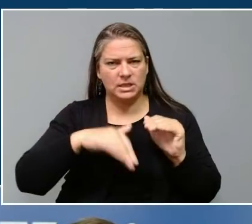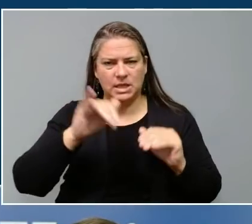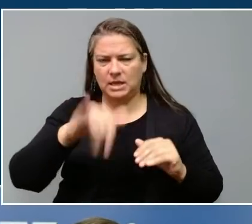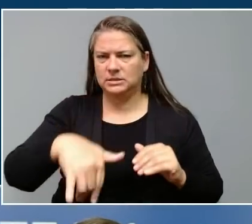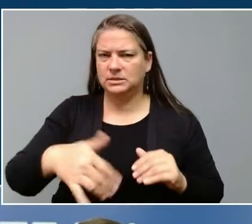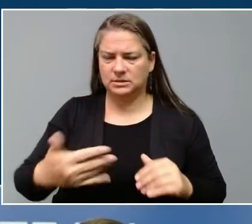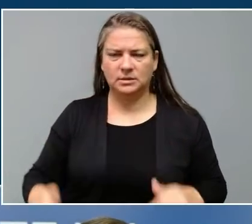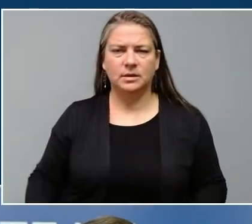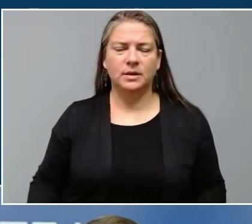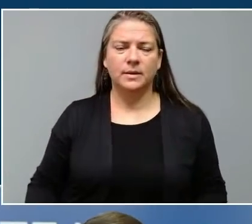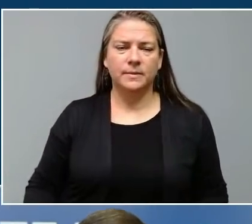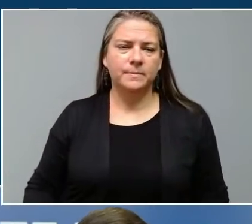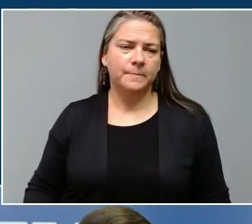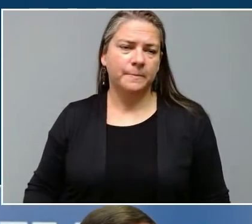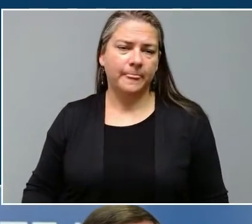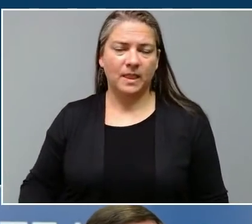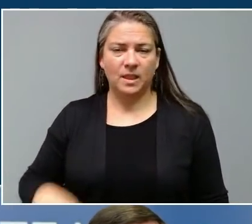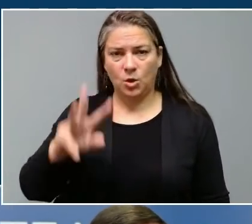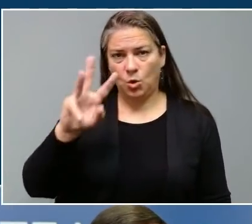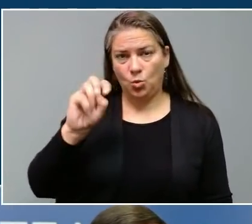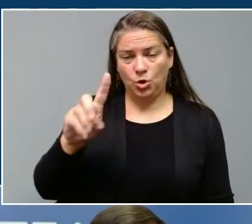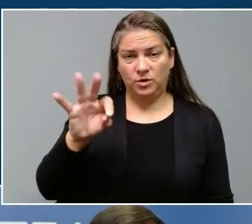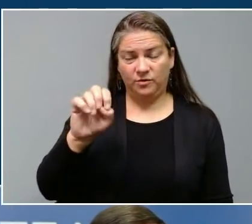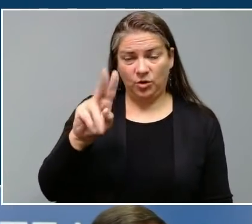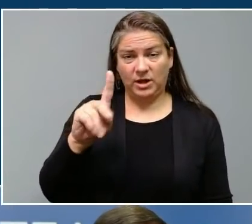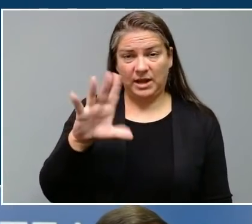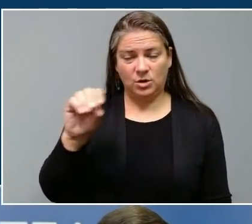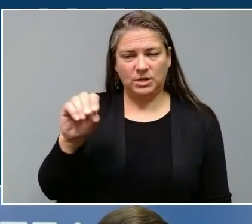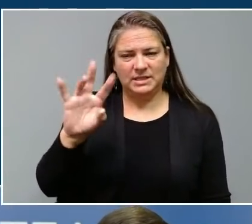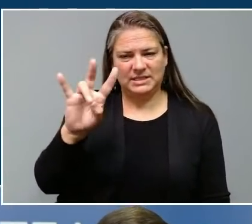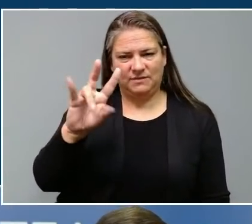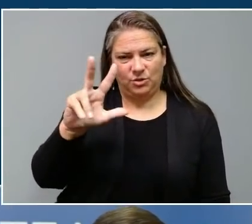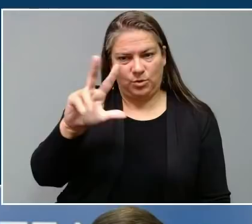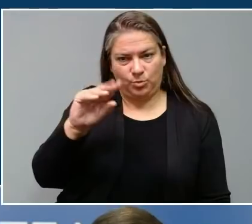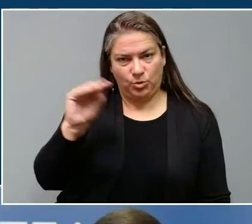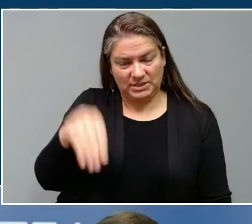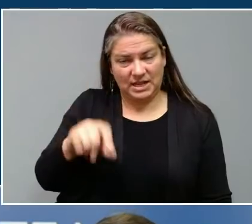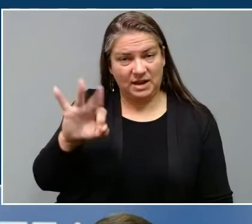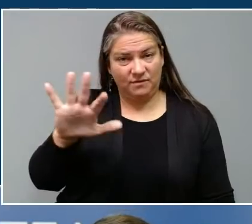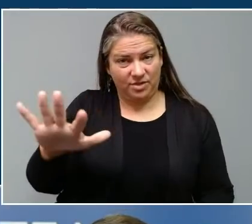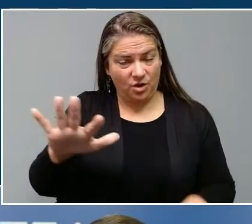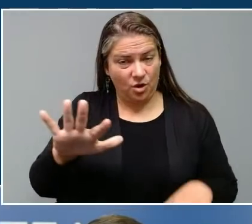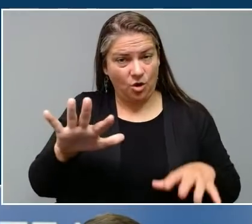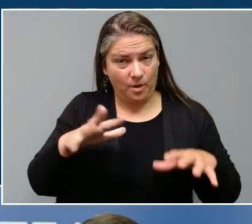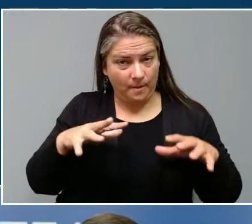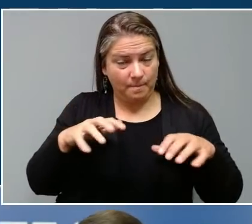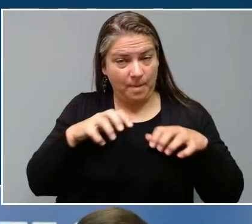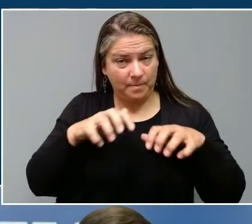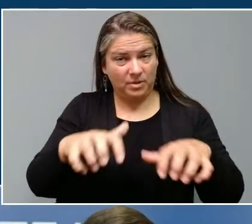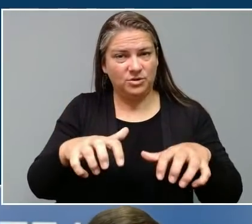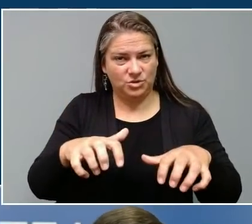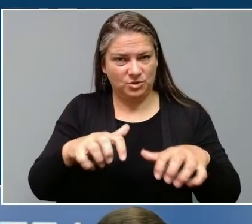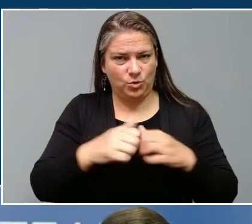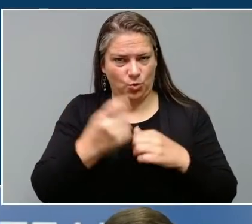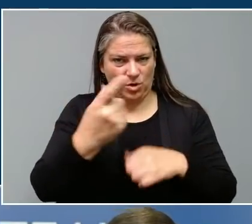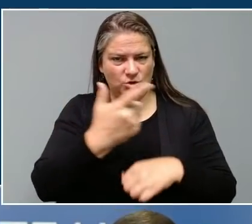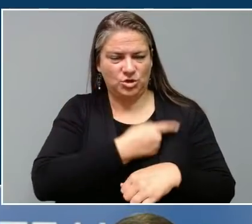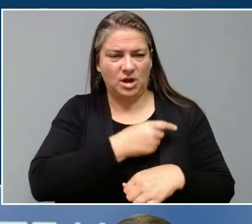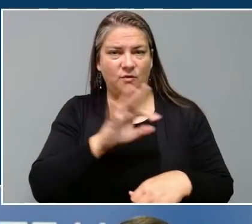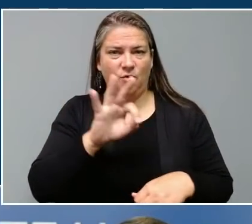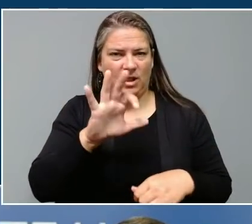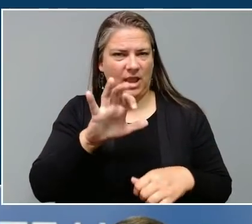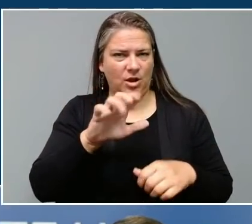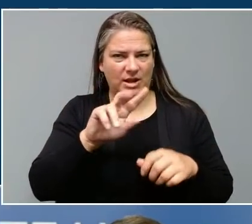that. For Woodford County, now up to 73% of their population with at least one shot. Franklin County right behind